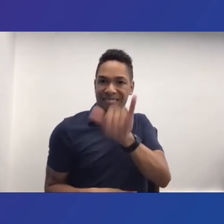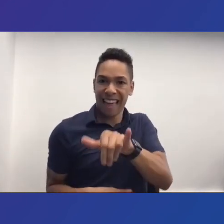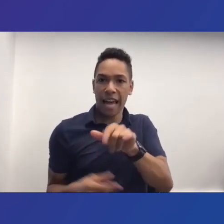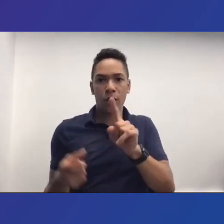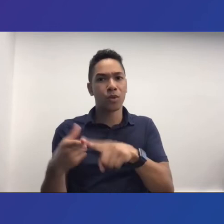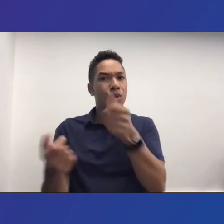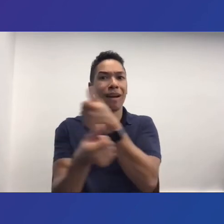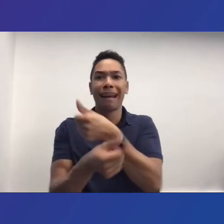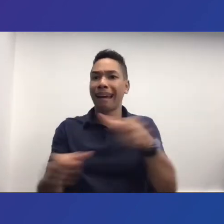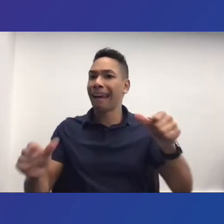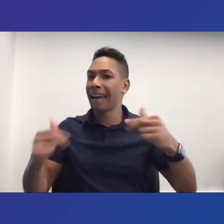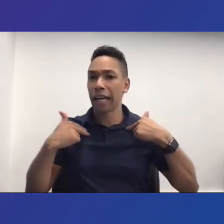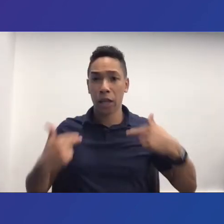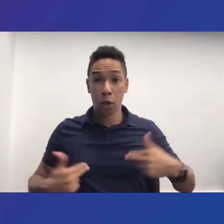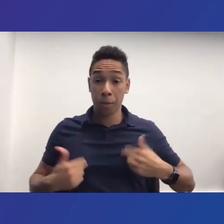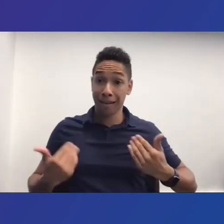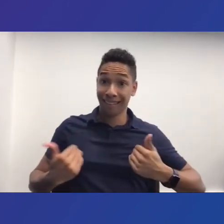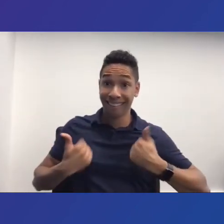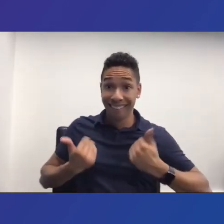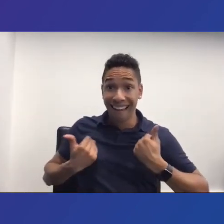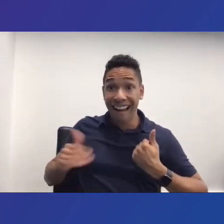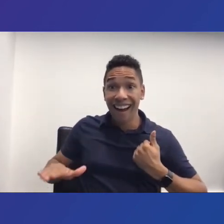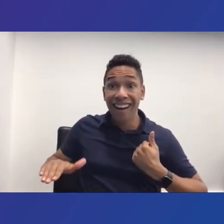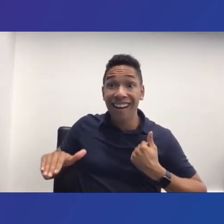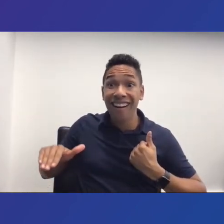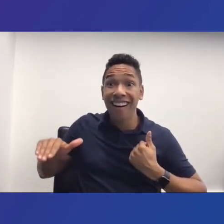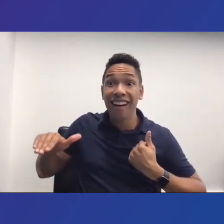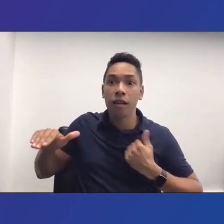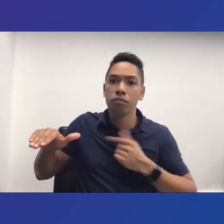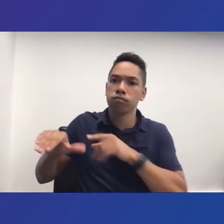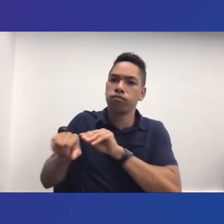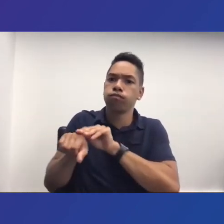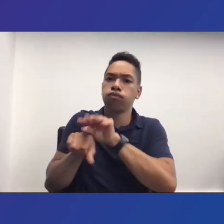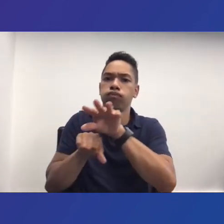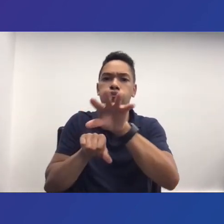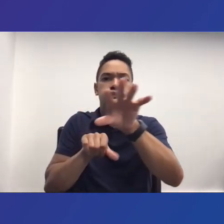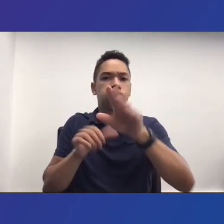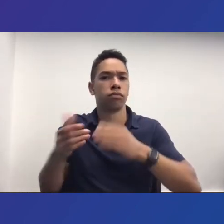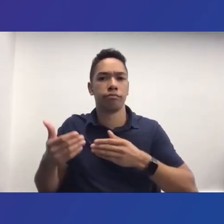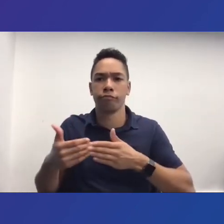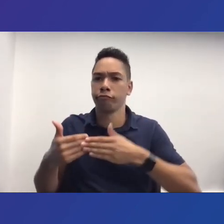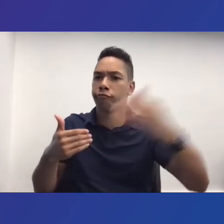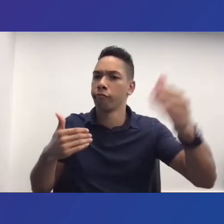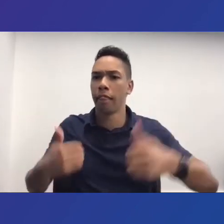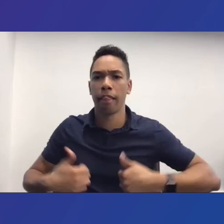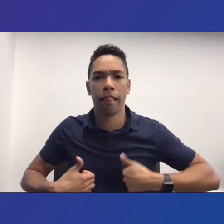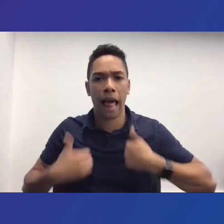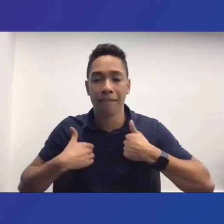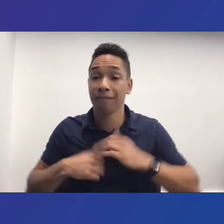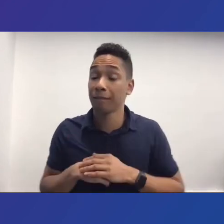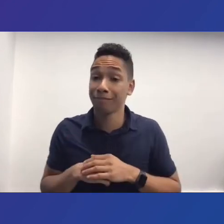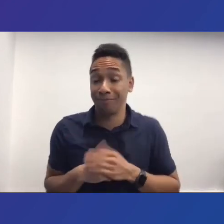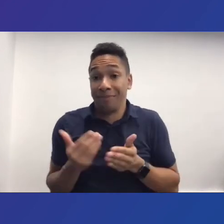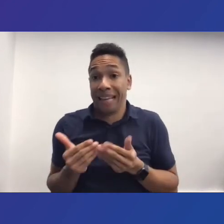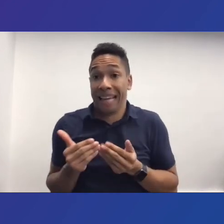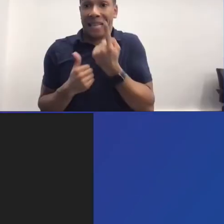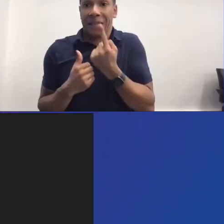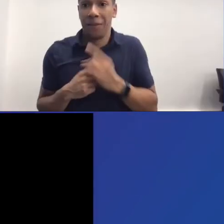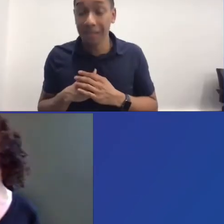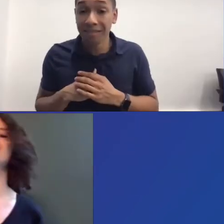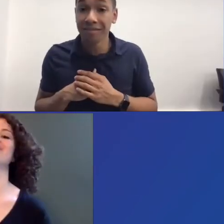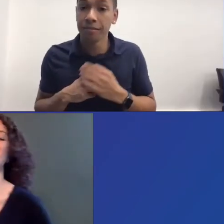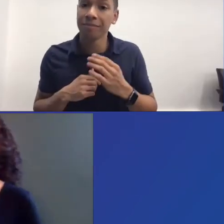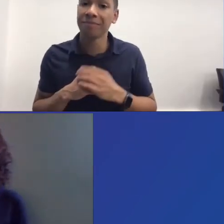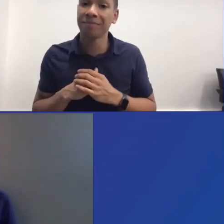an early age is just going to make a difference for the rest of their life. Yeah. So that was easy for me. Okay. Become a